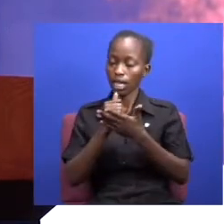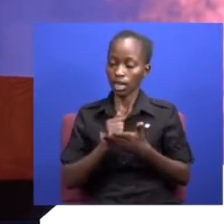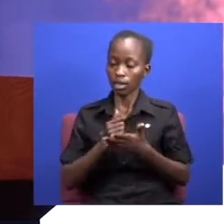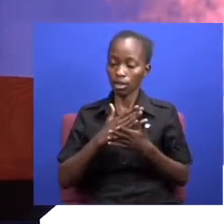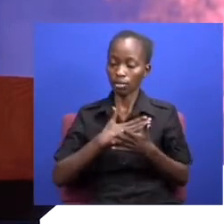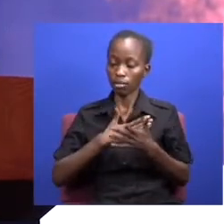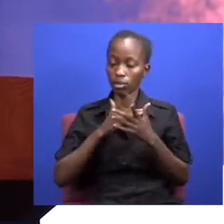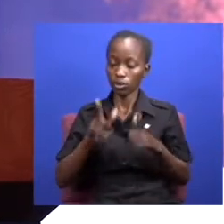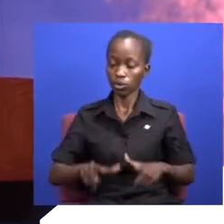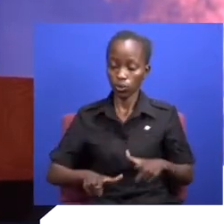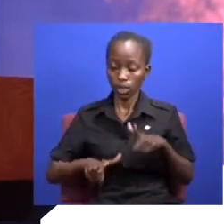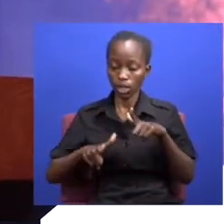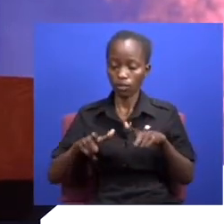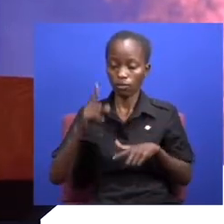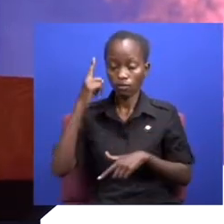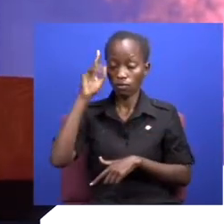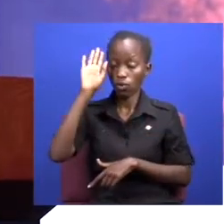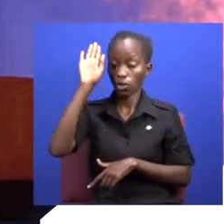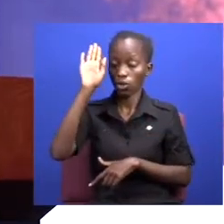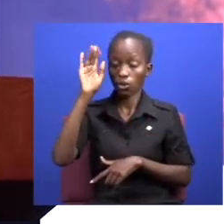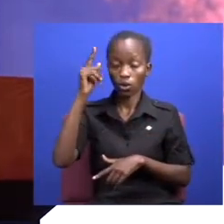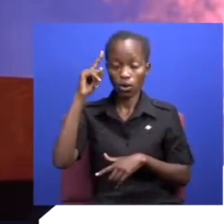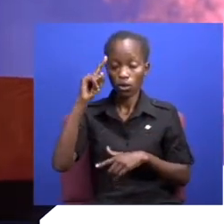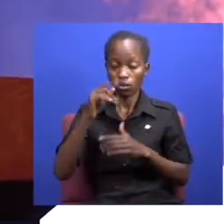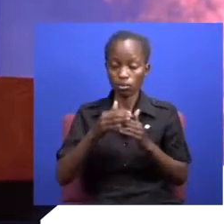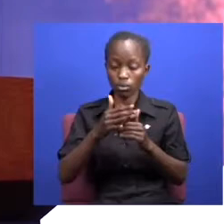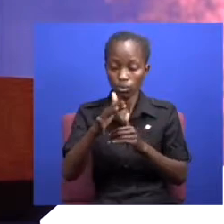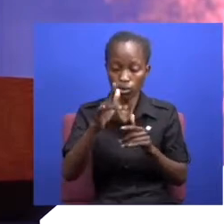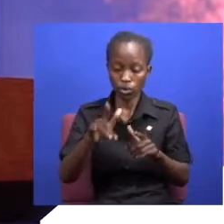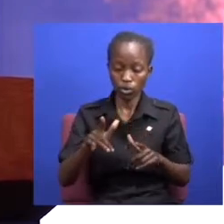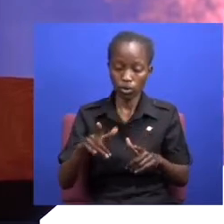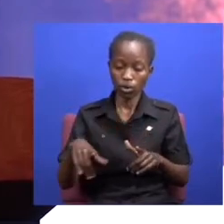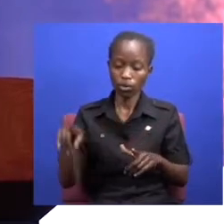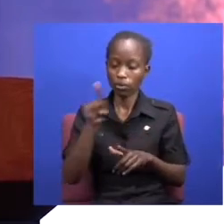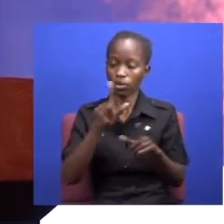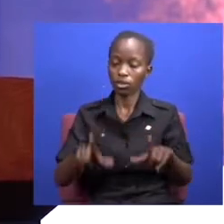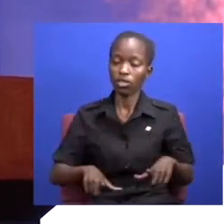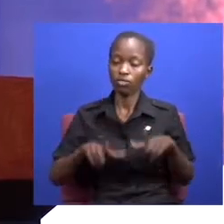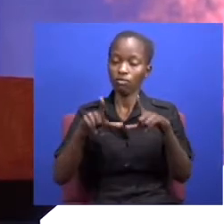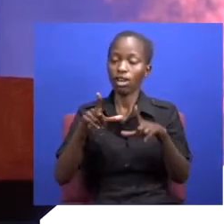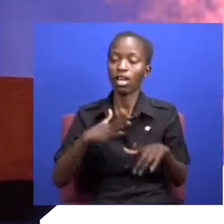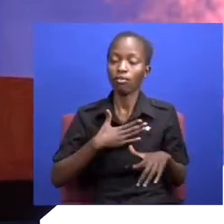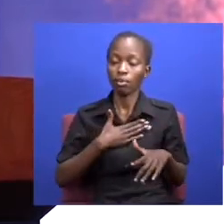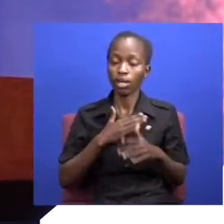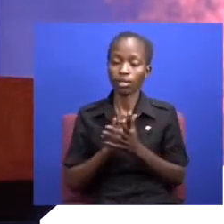And help me to live for you for the rest of the days of my life.